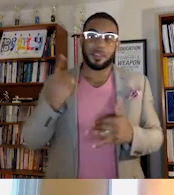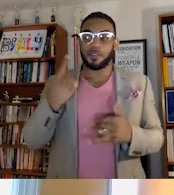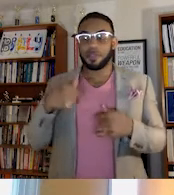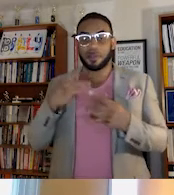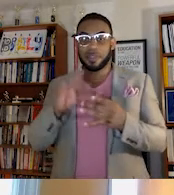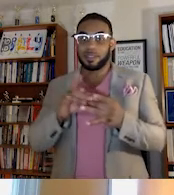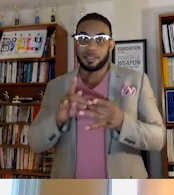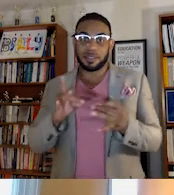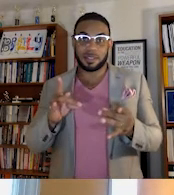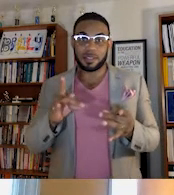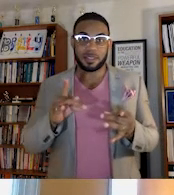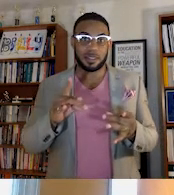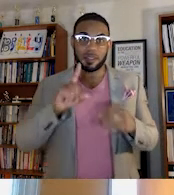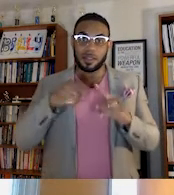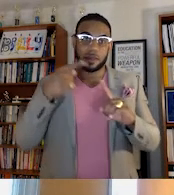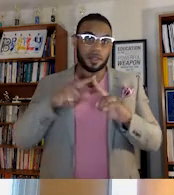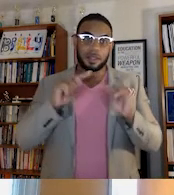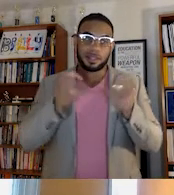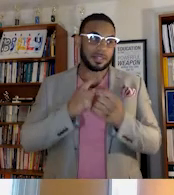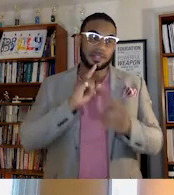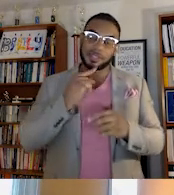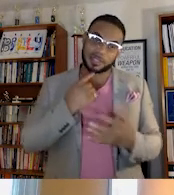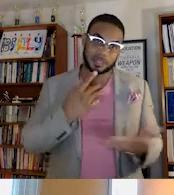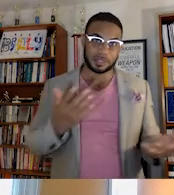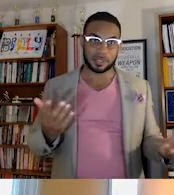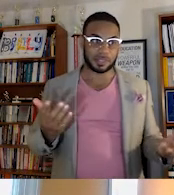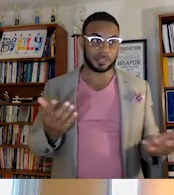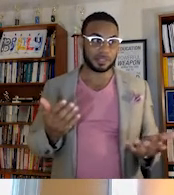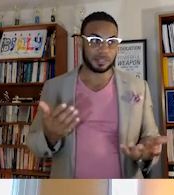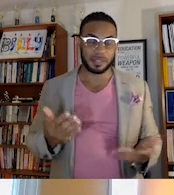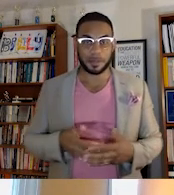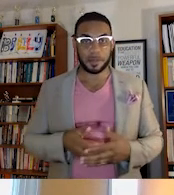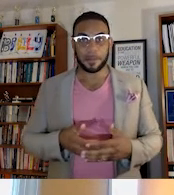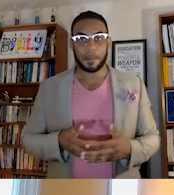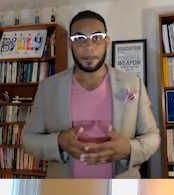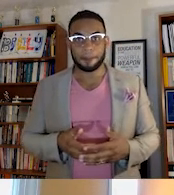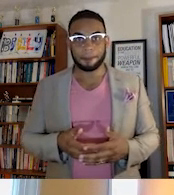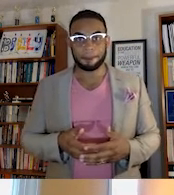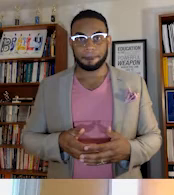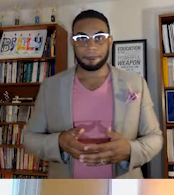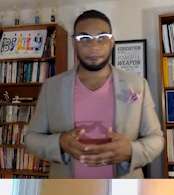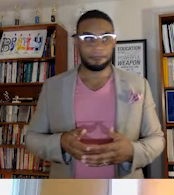always been saying, it's all about the team. Seriously, I